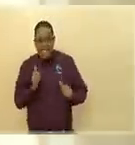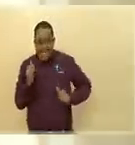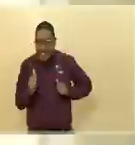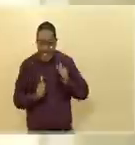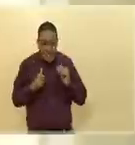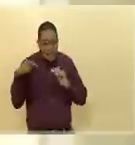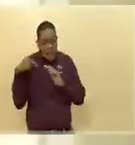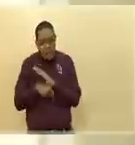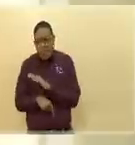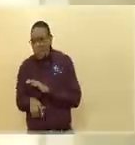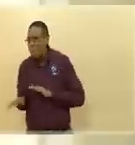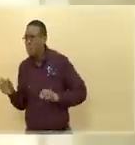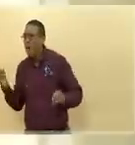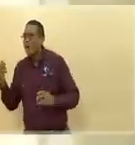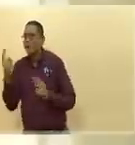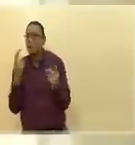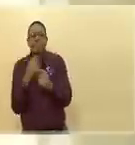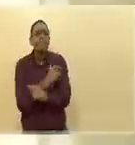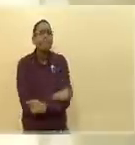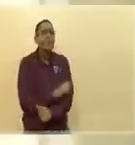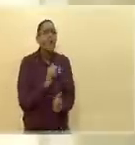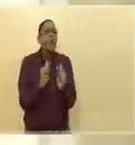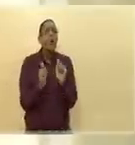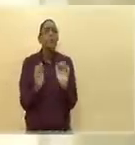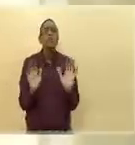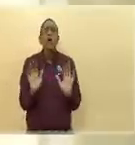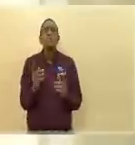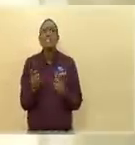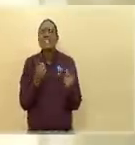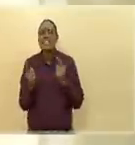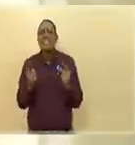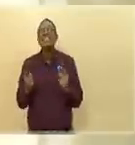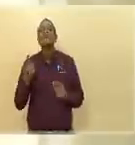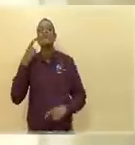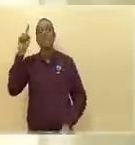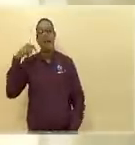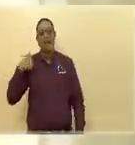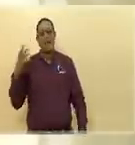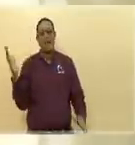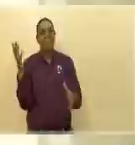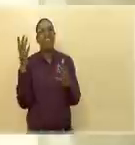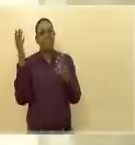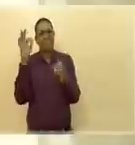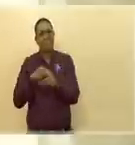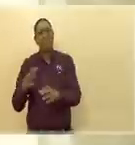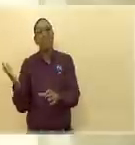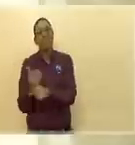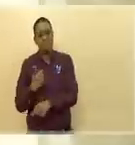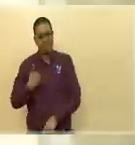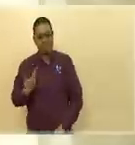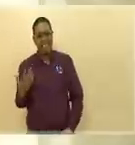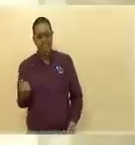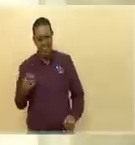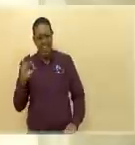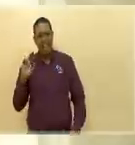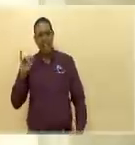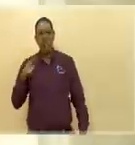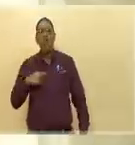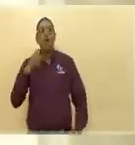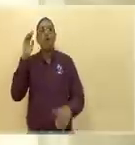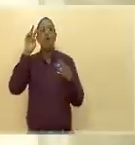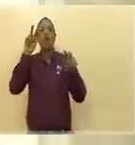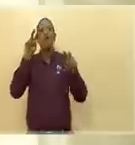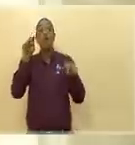selection process, which was competitive, and look forward to working with the Office of the Prime Minister, the NIDS Project